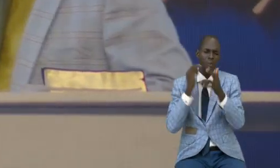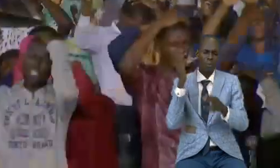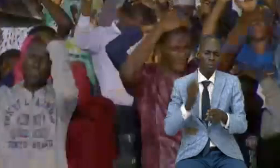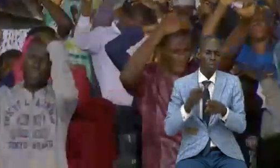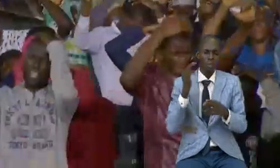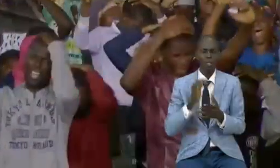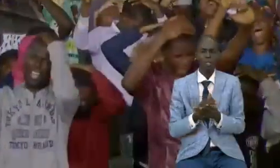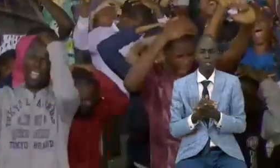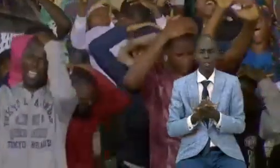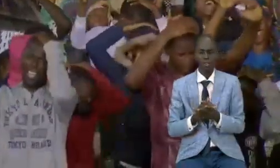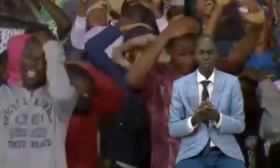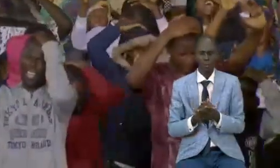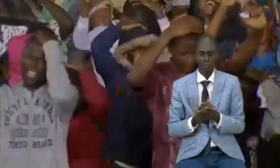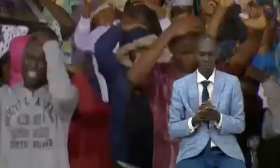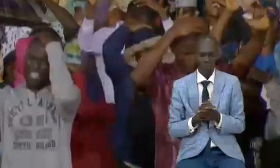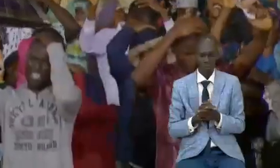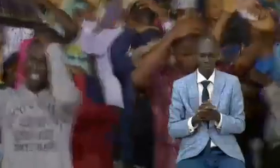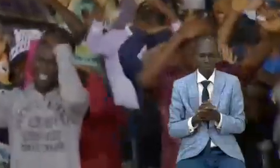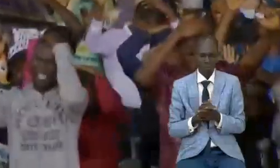name.